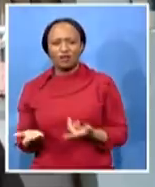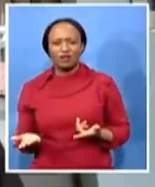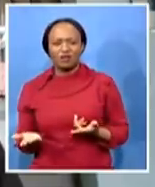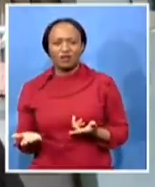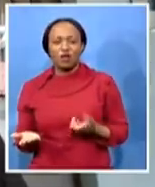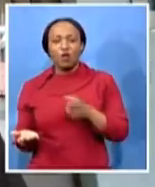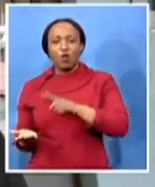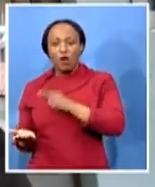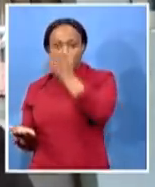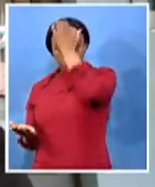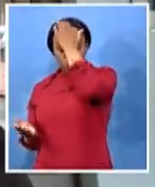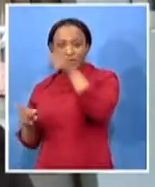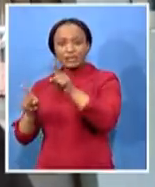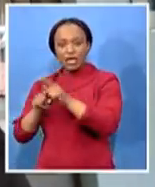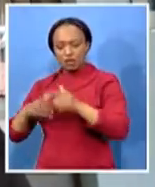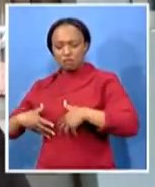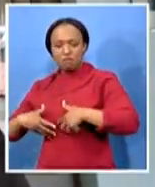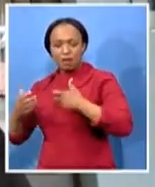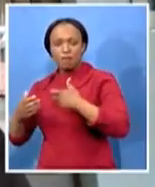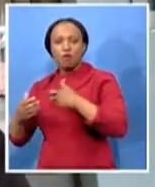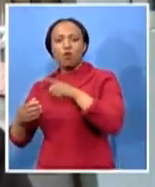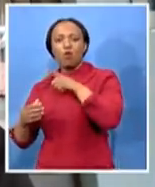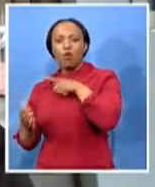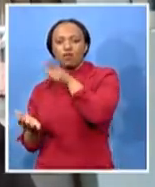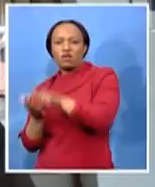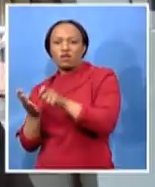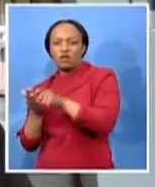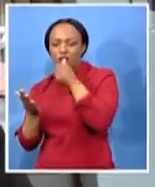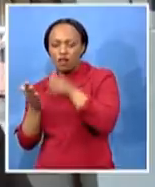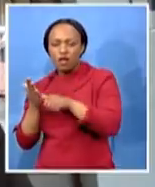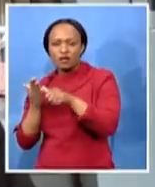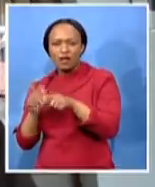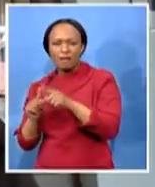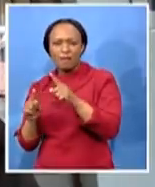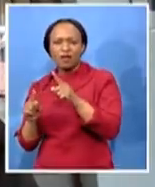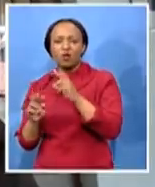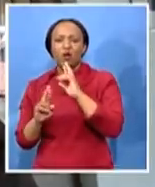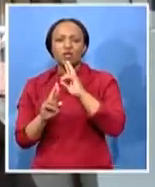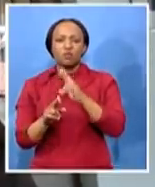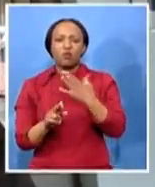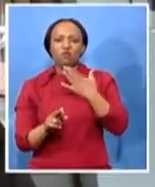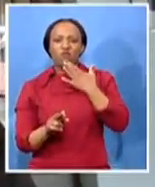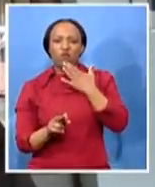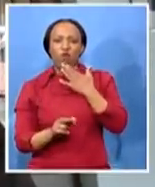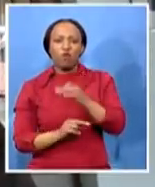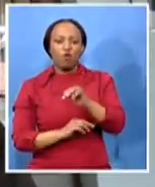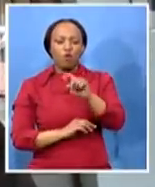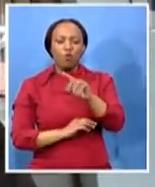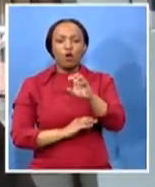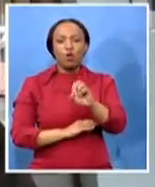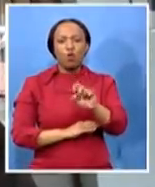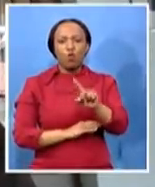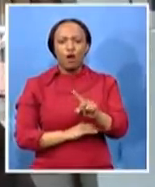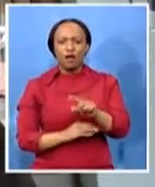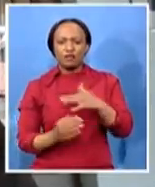was heartened by the response of the 101 stalwarts who wrote that letter, that we have been knocking at your door,